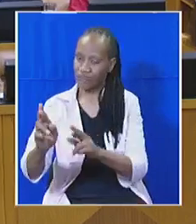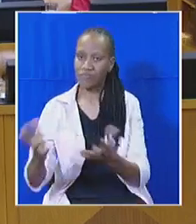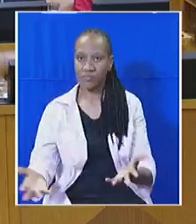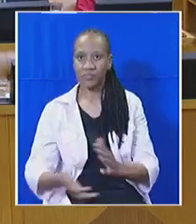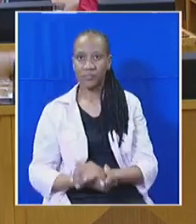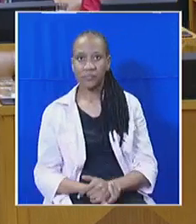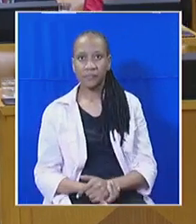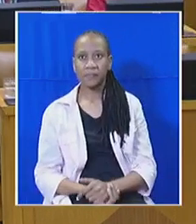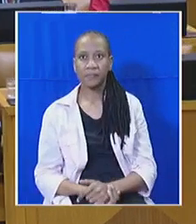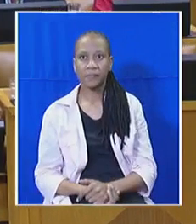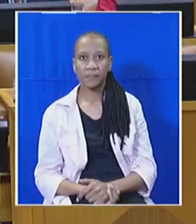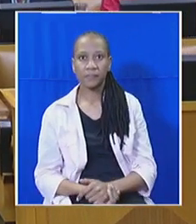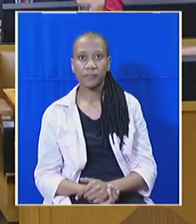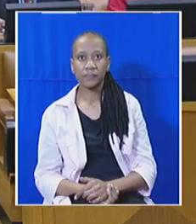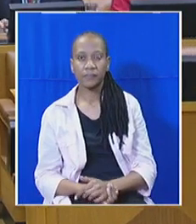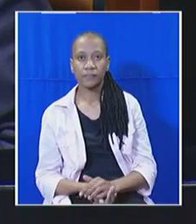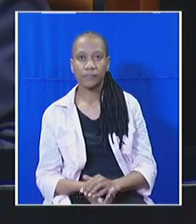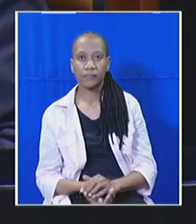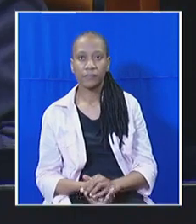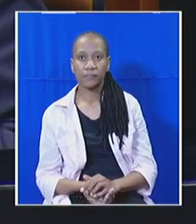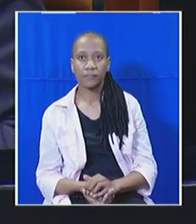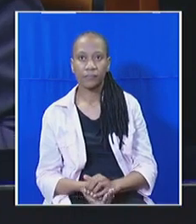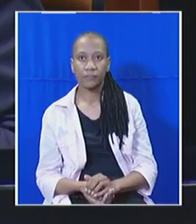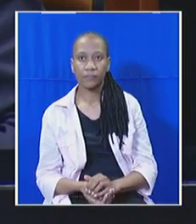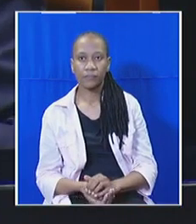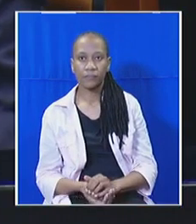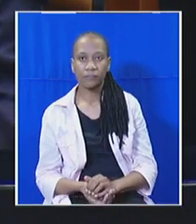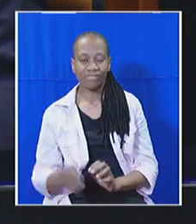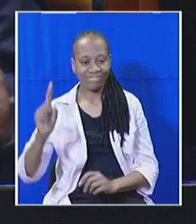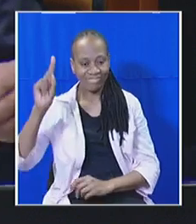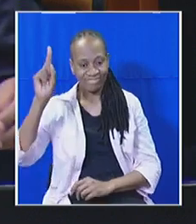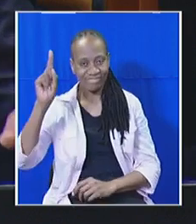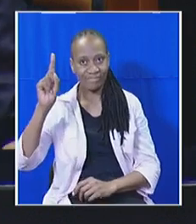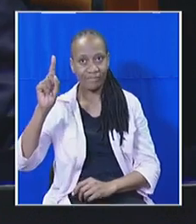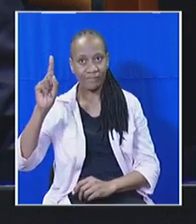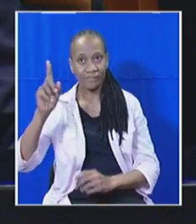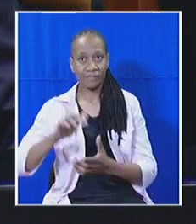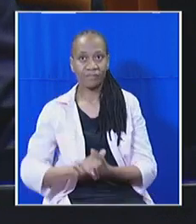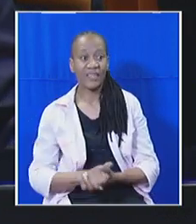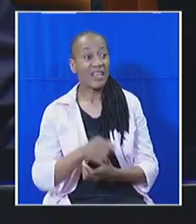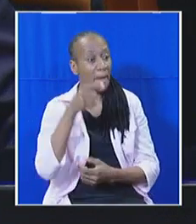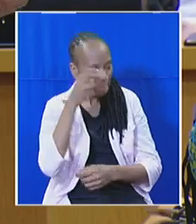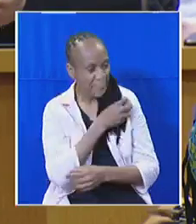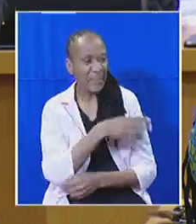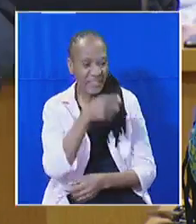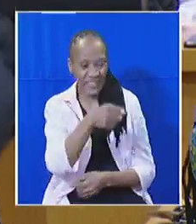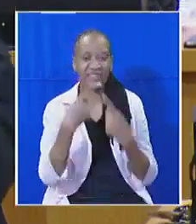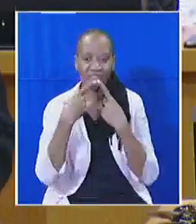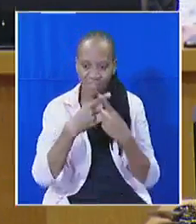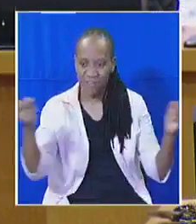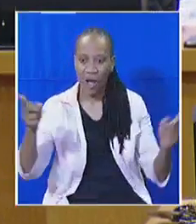Higher Speaker. Education and Training. The Thank you. The Minister himself sent out a message to Parliament to say he's not coming. He sent